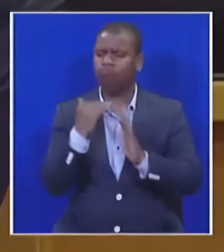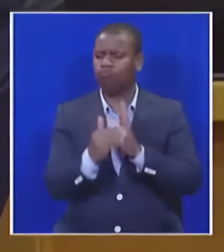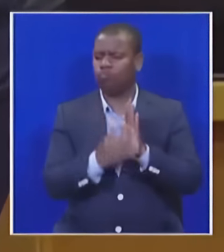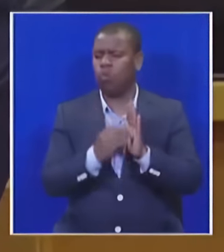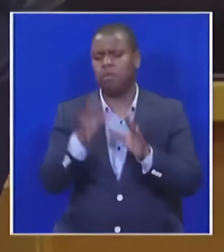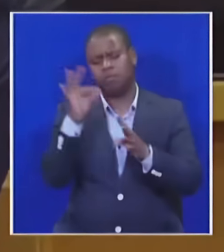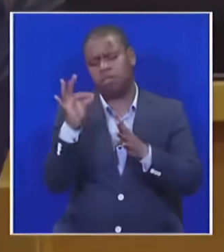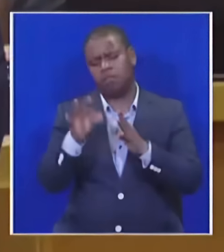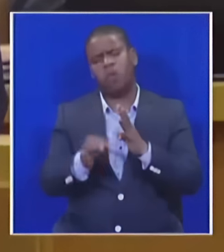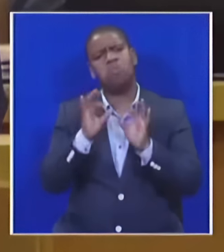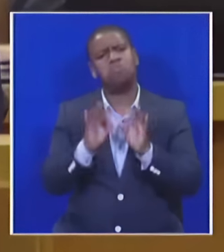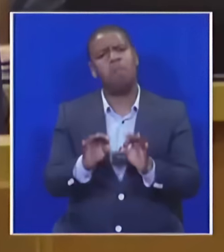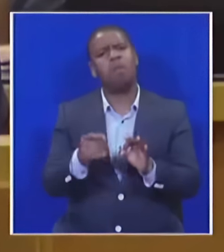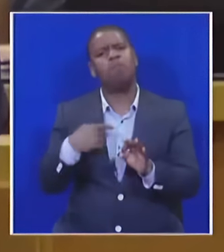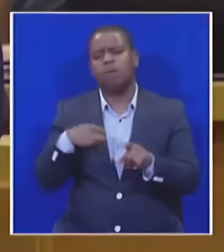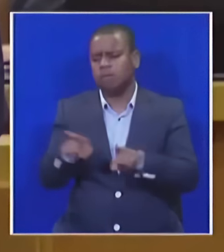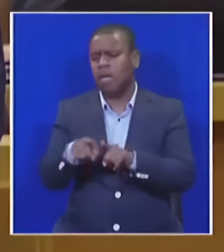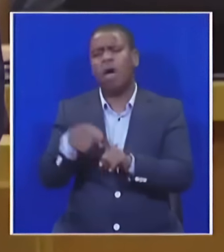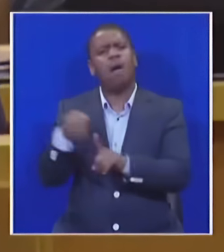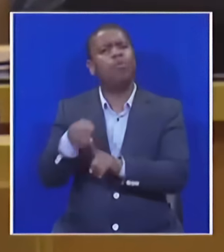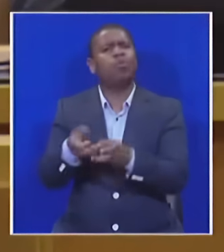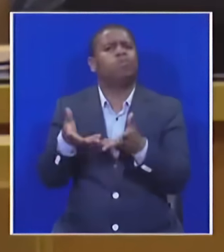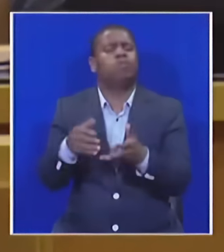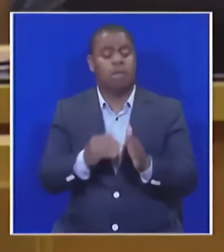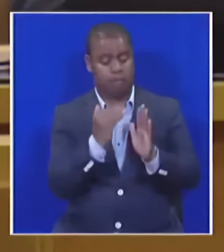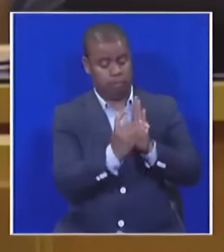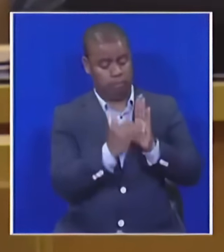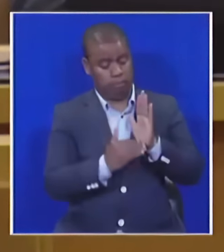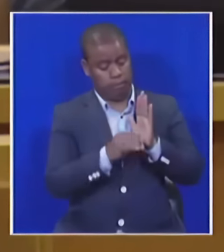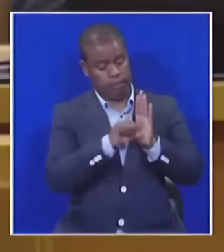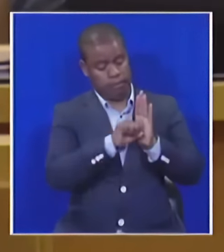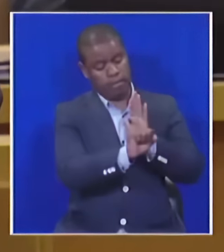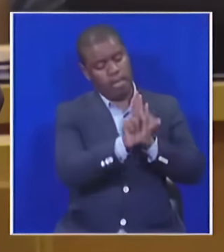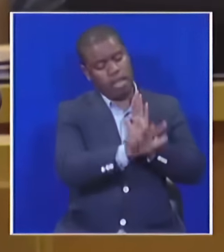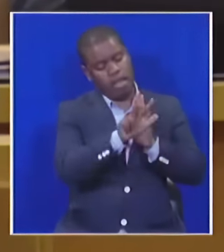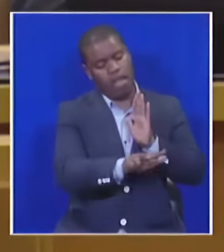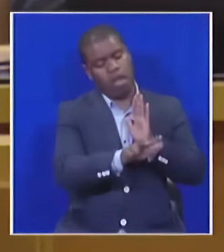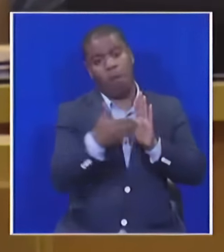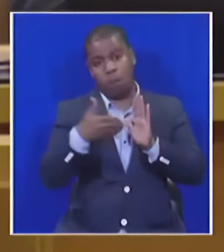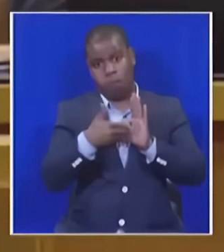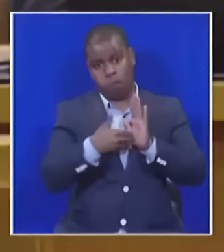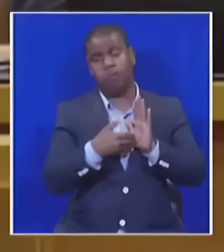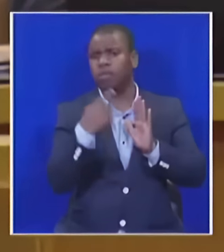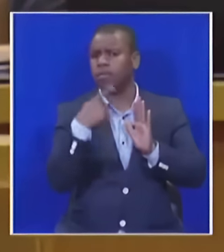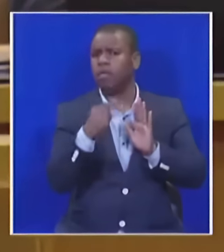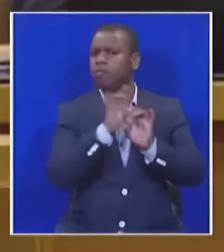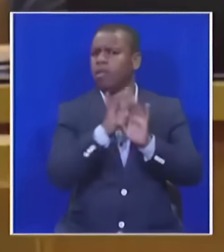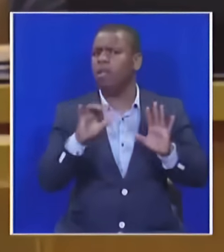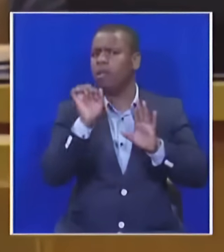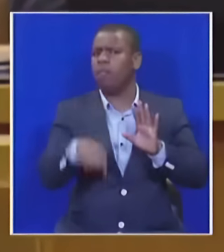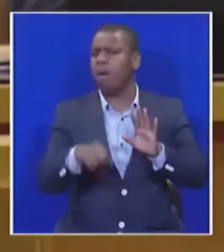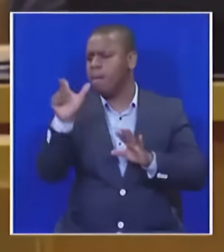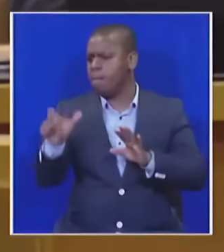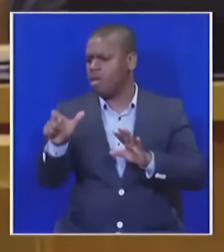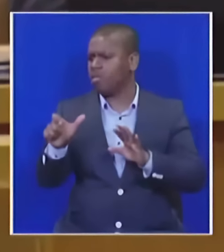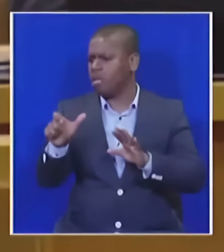specific, and I think the rules are being abused in this instance. Section 88 of the rules sets out very clearly whose dignity